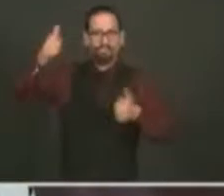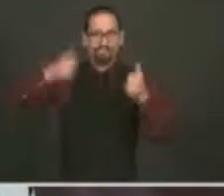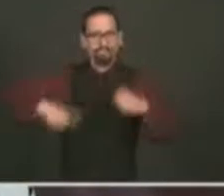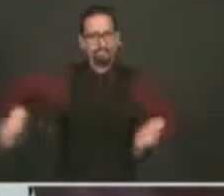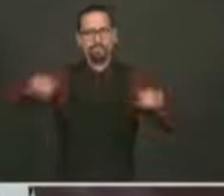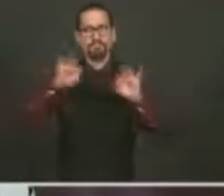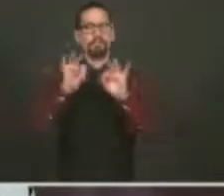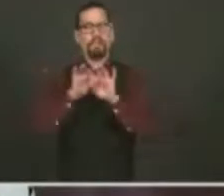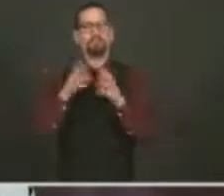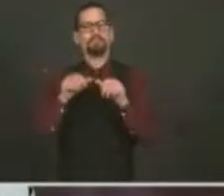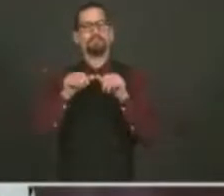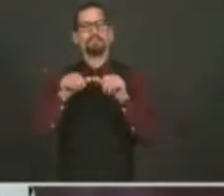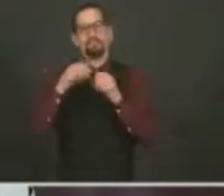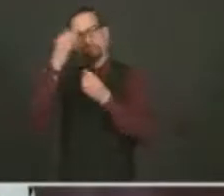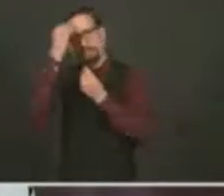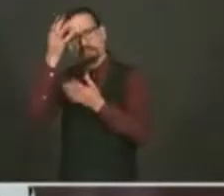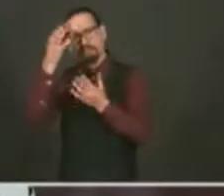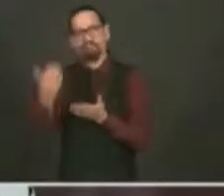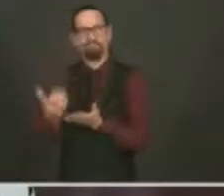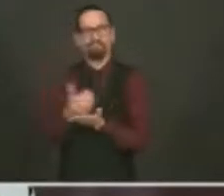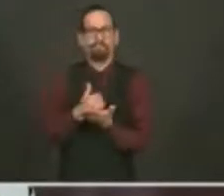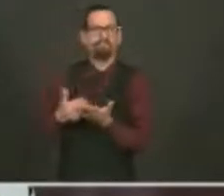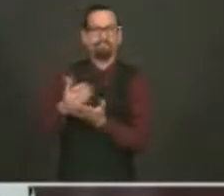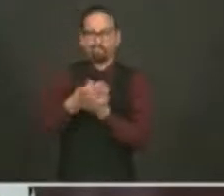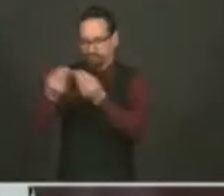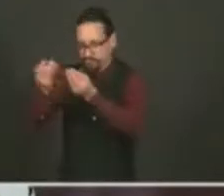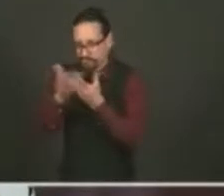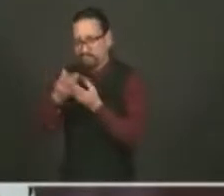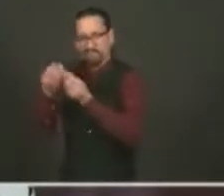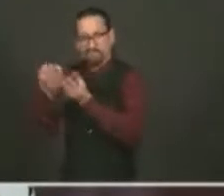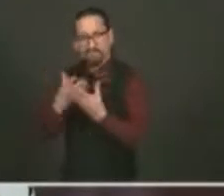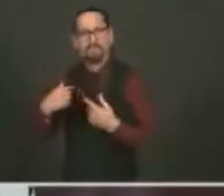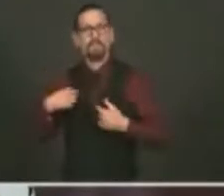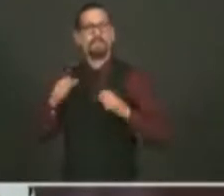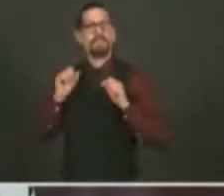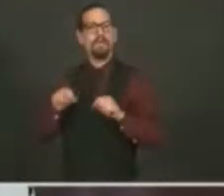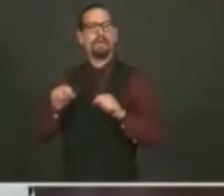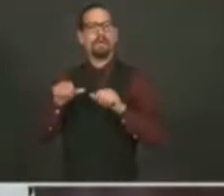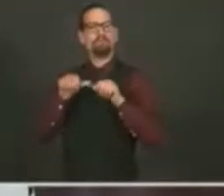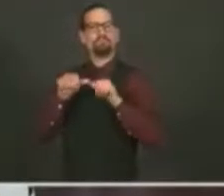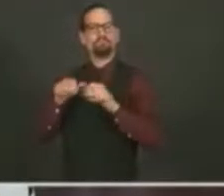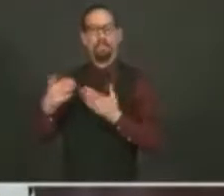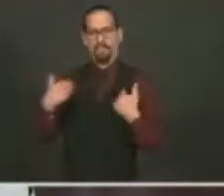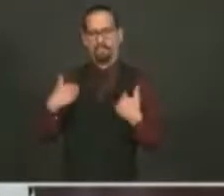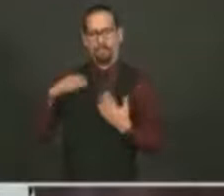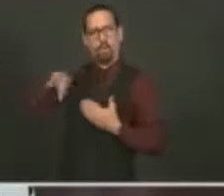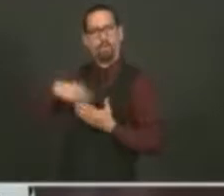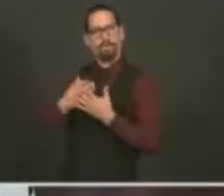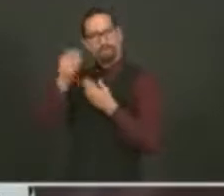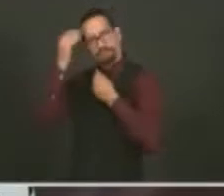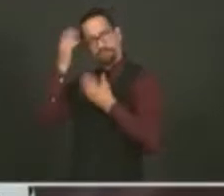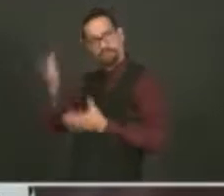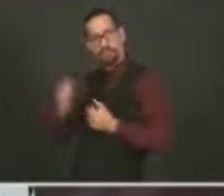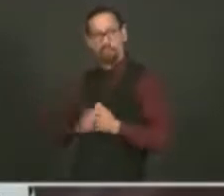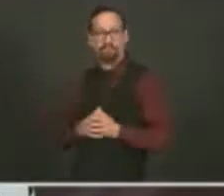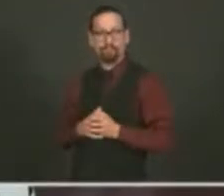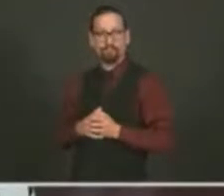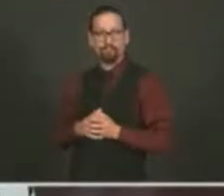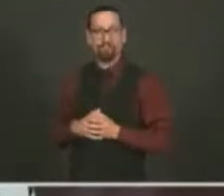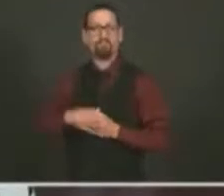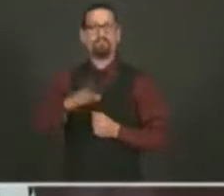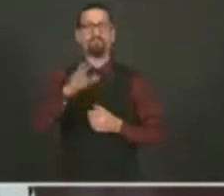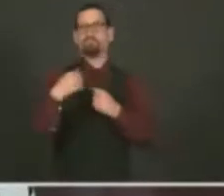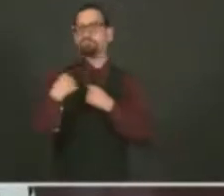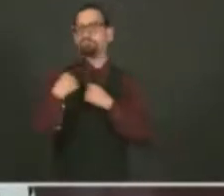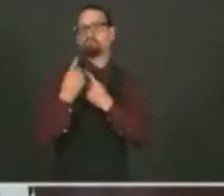as quickly as possible. We have made general guidance available in our